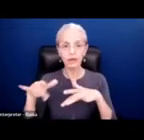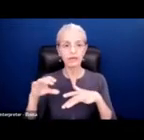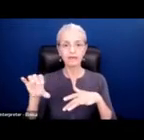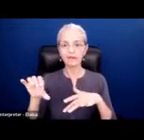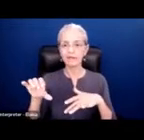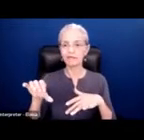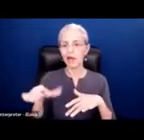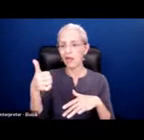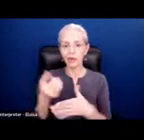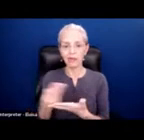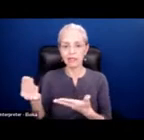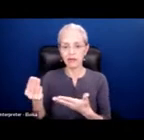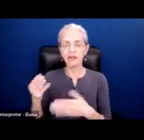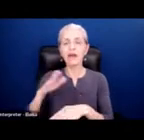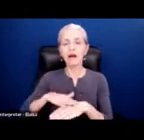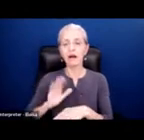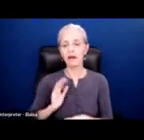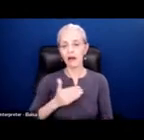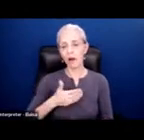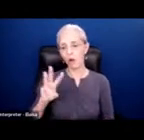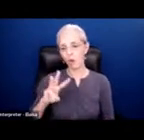additional materials on our website.